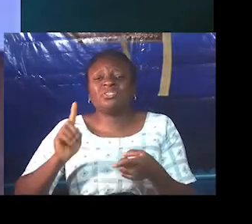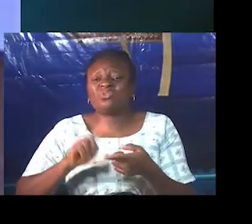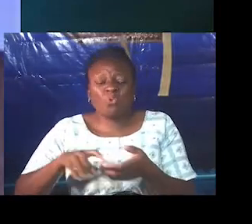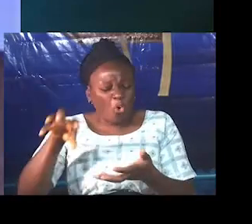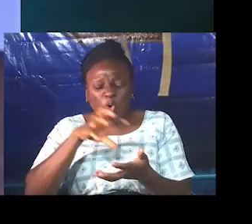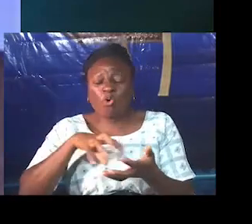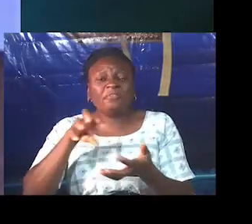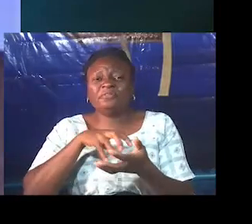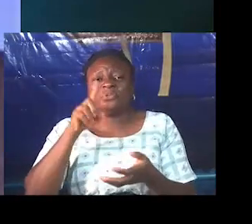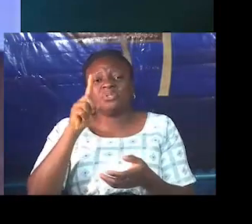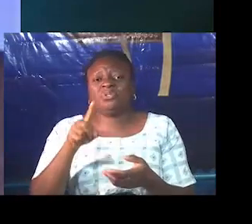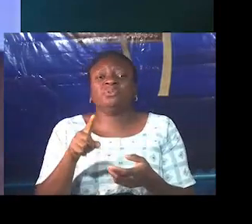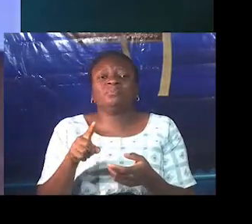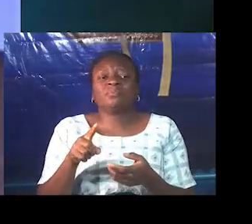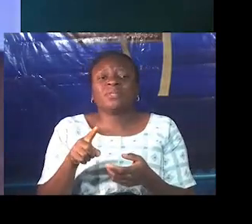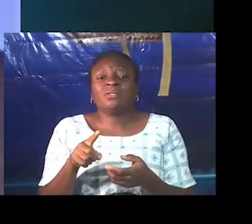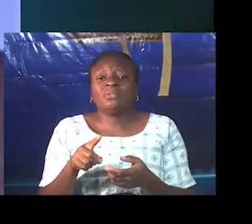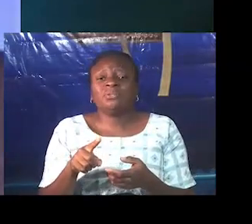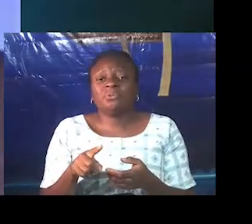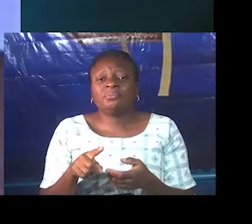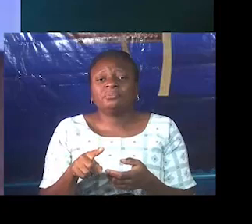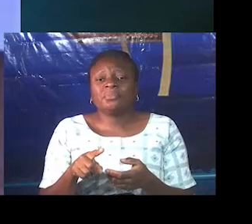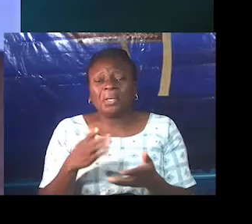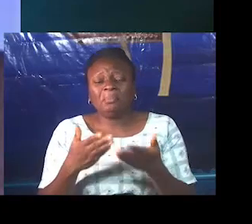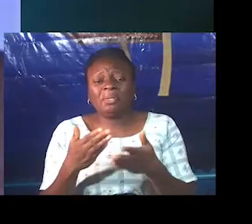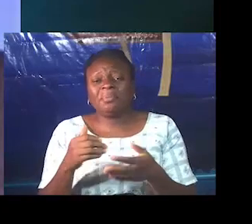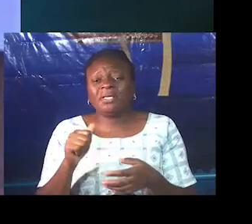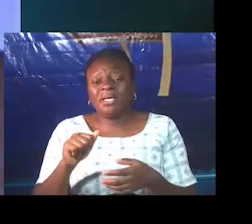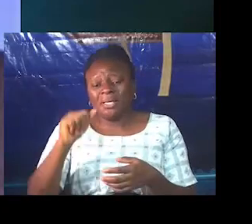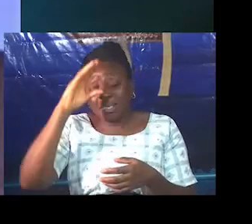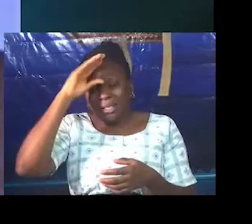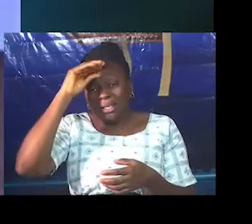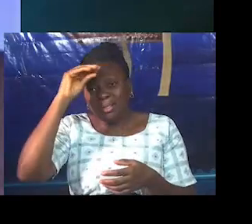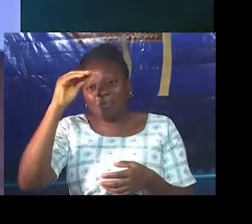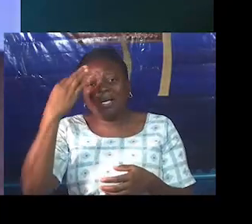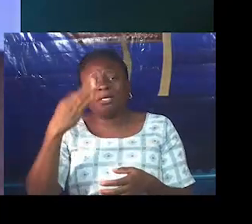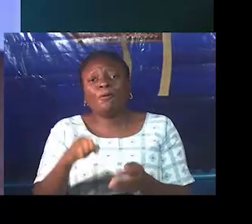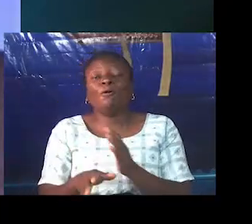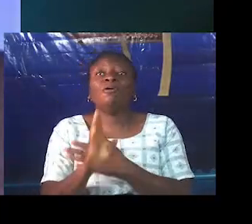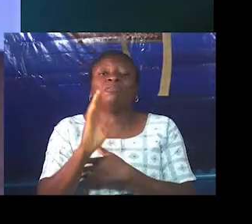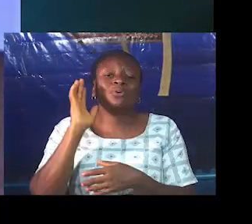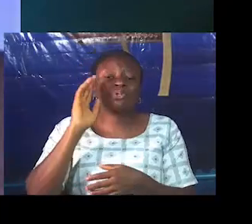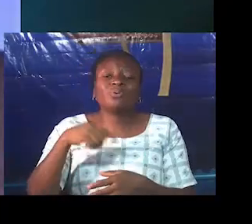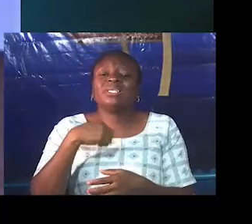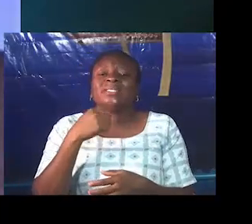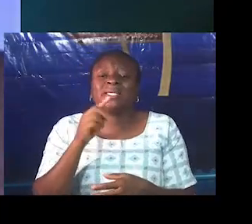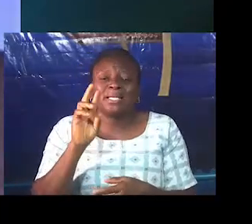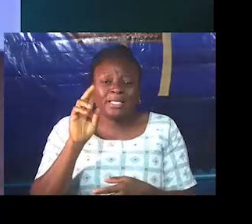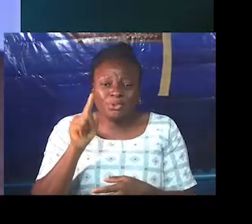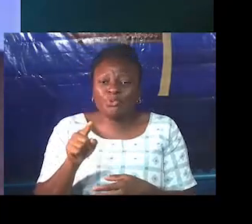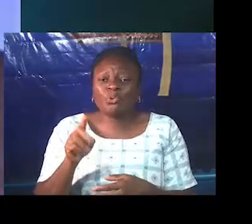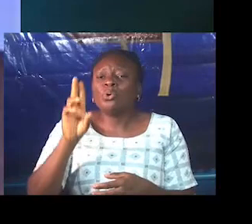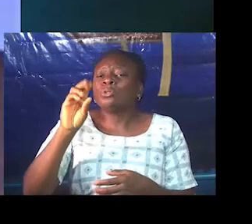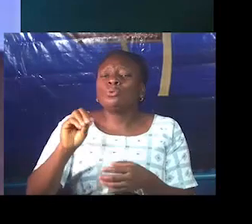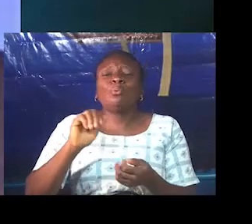marriage when he has only put away a wife. It does not matter his explanation. If it